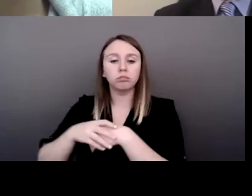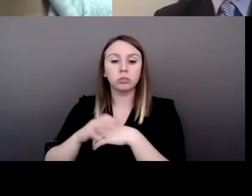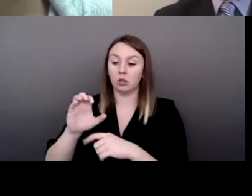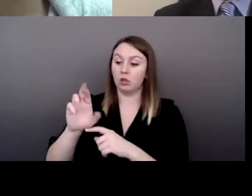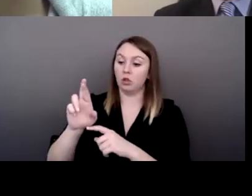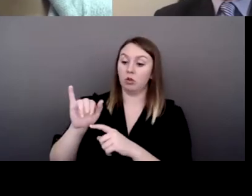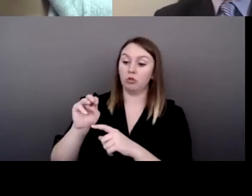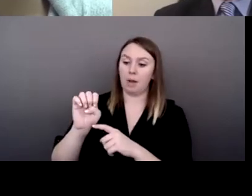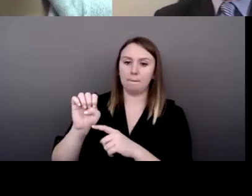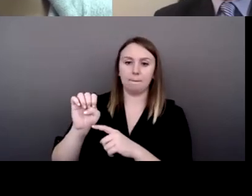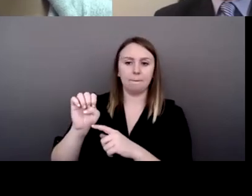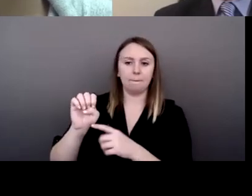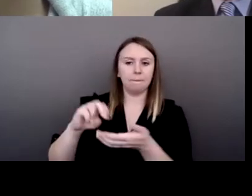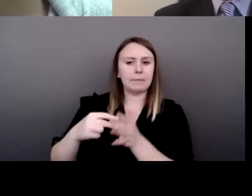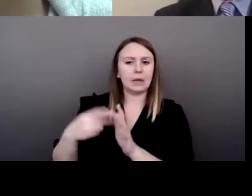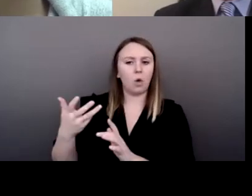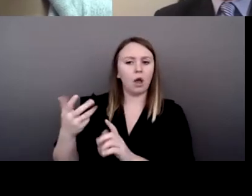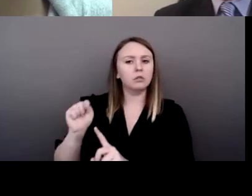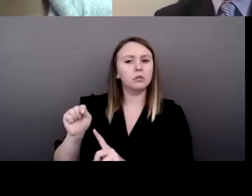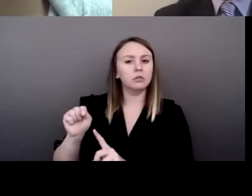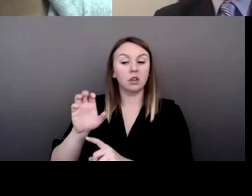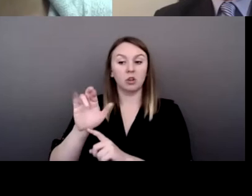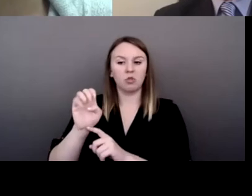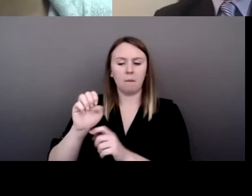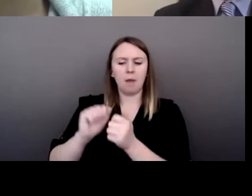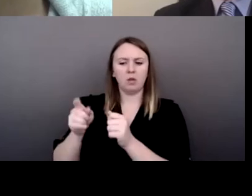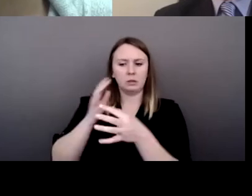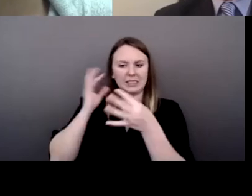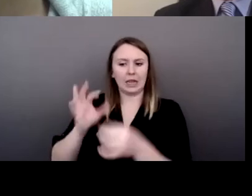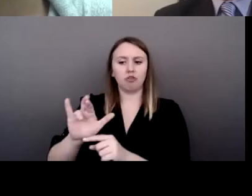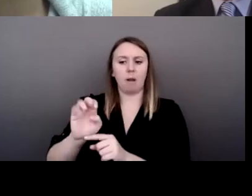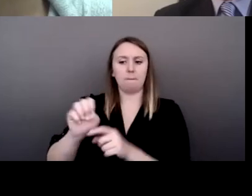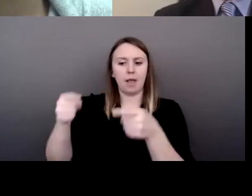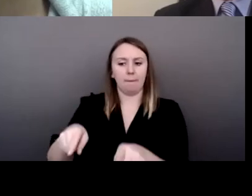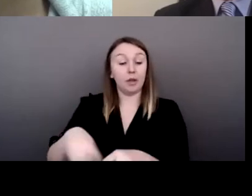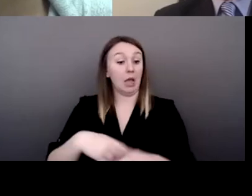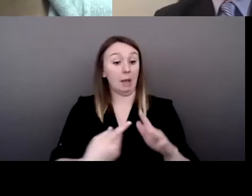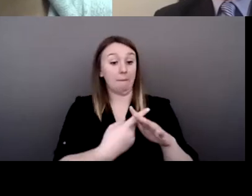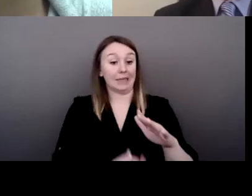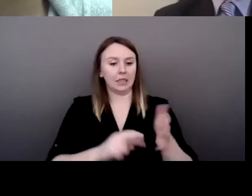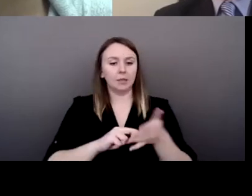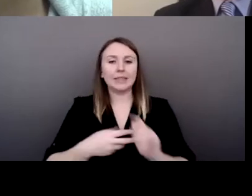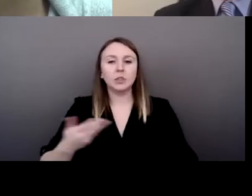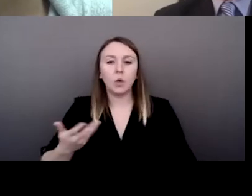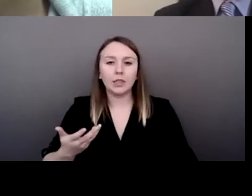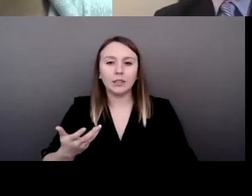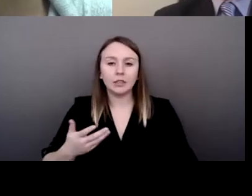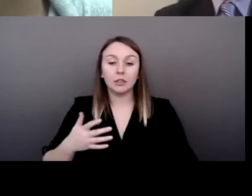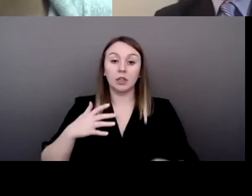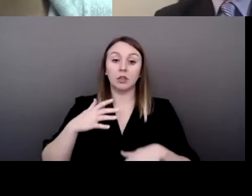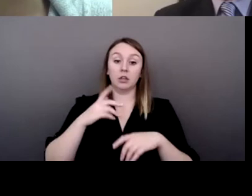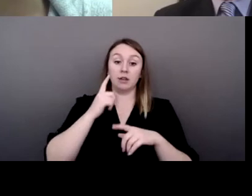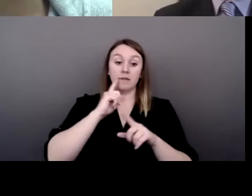mean? How is crime assessed? What does missing mean? And missing means different things